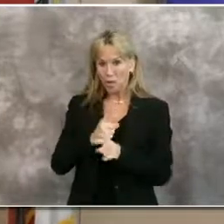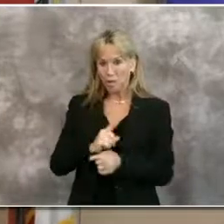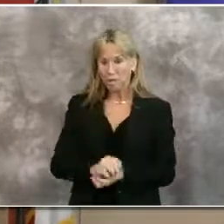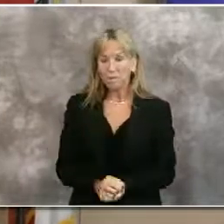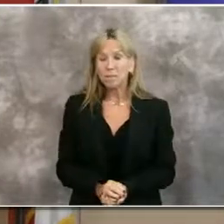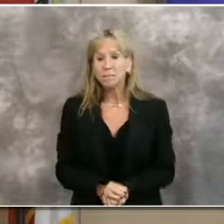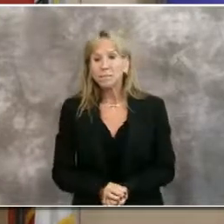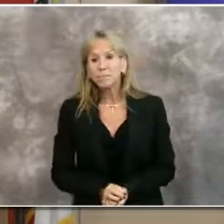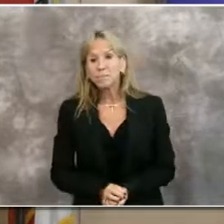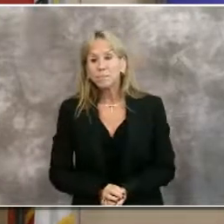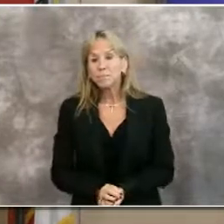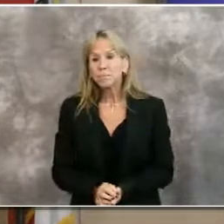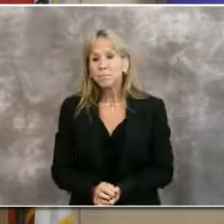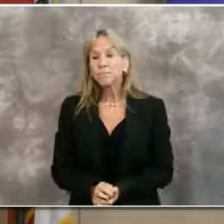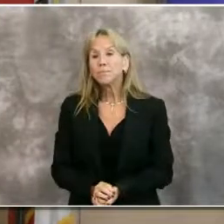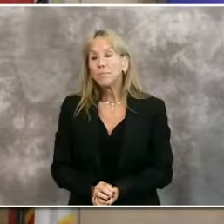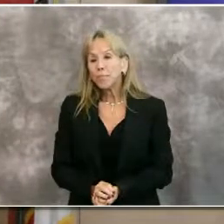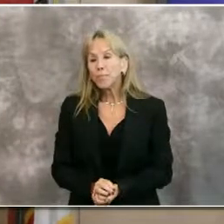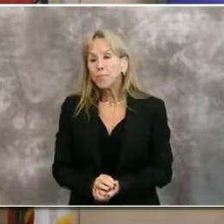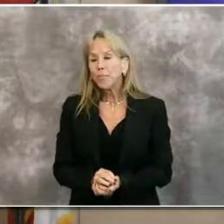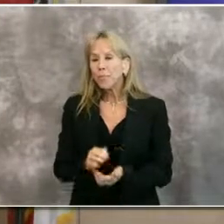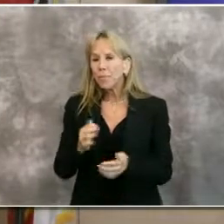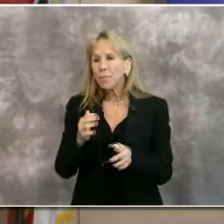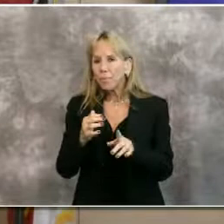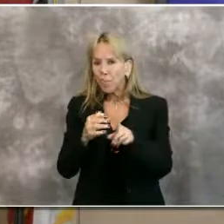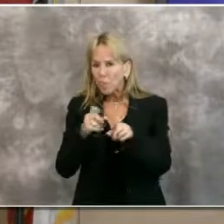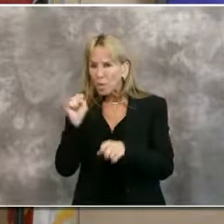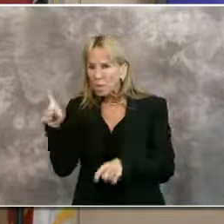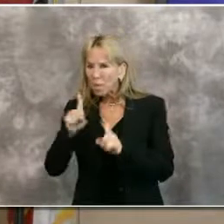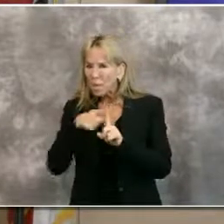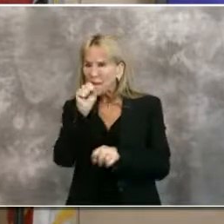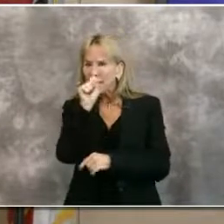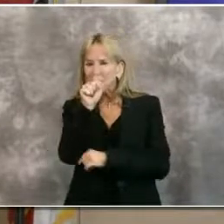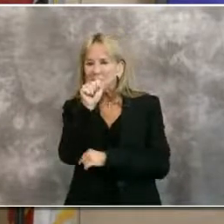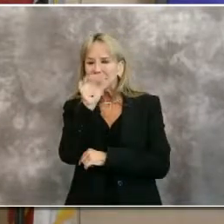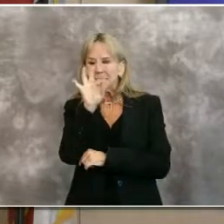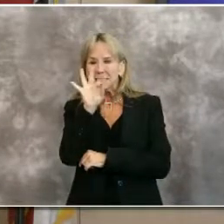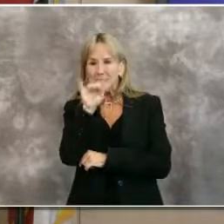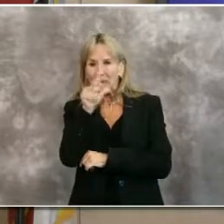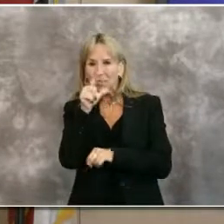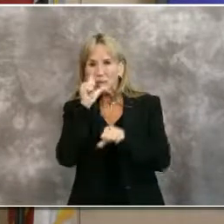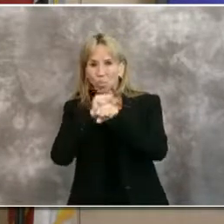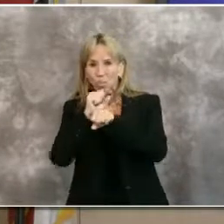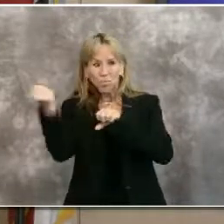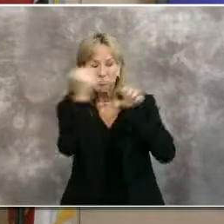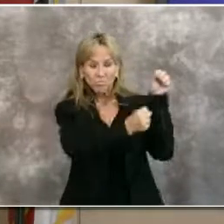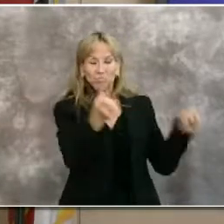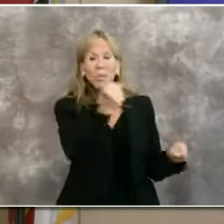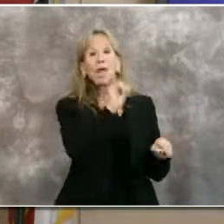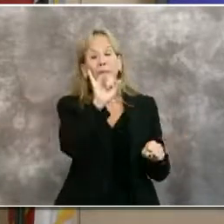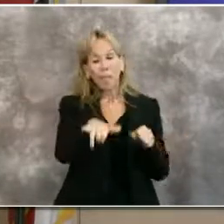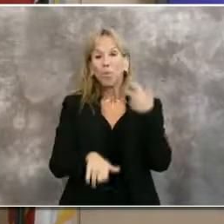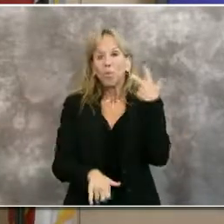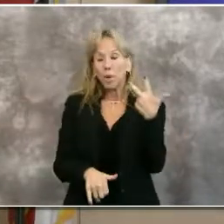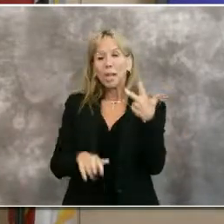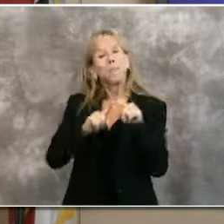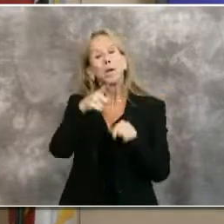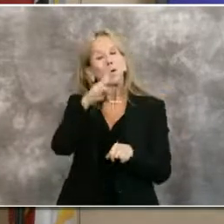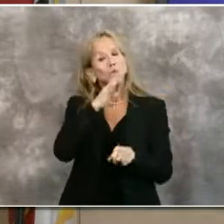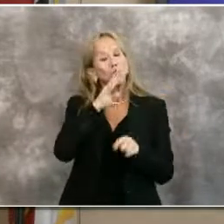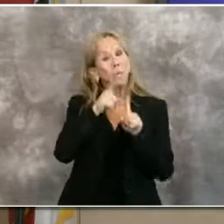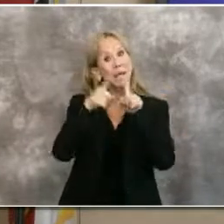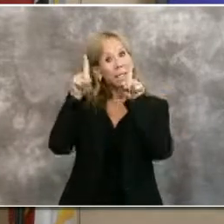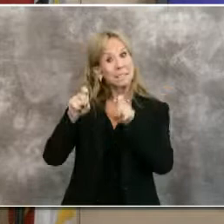homes. It was the question I heard was staffing, so that was three. As far as the state task force